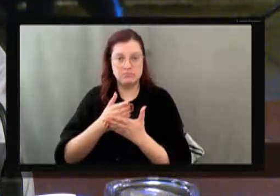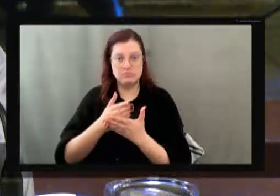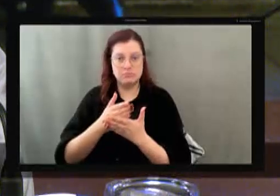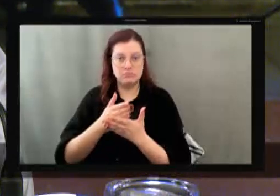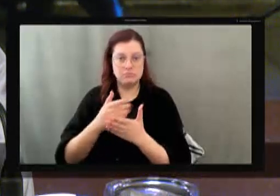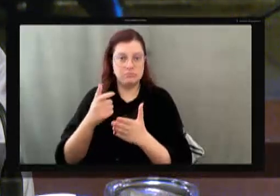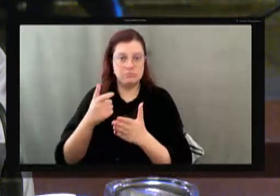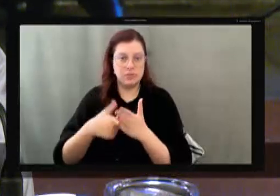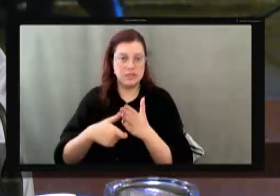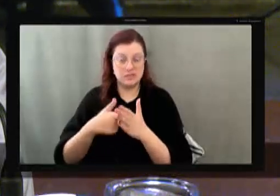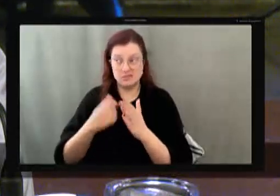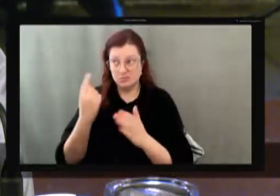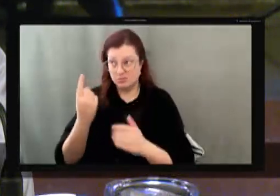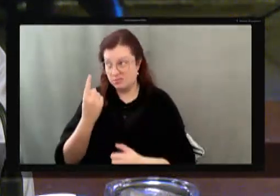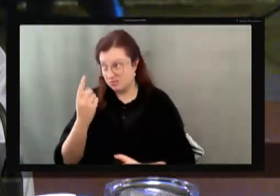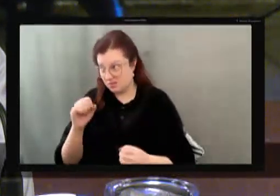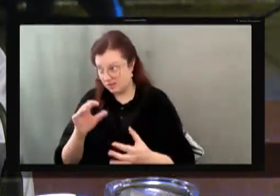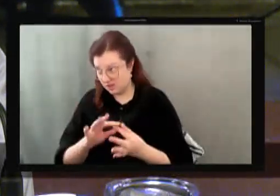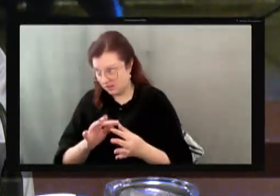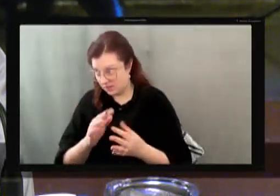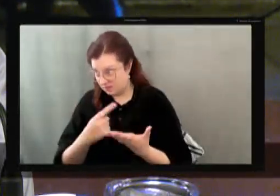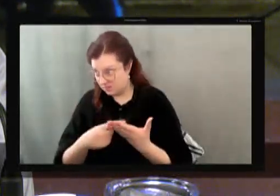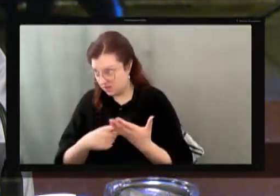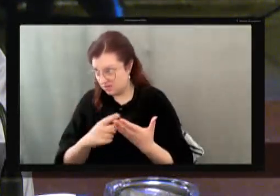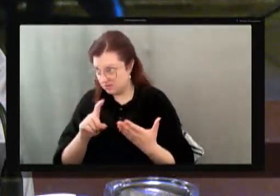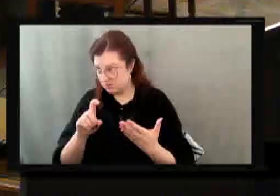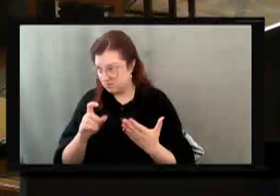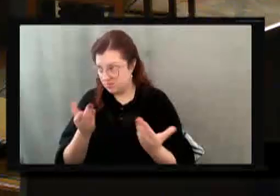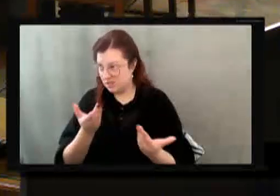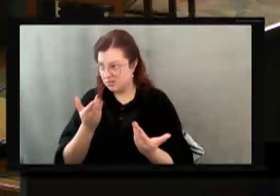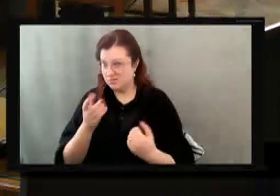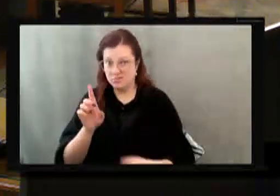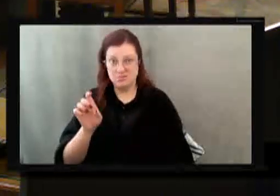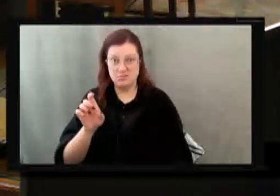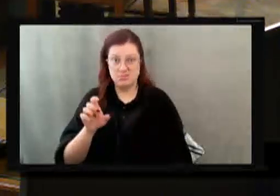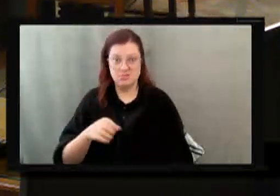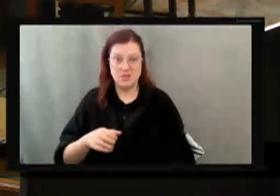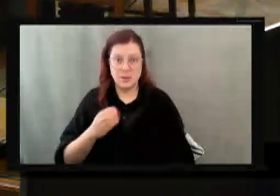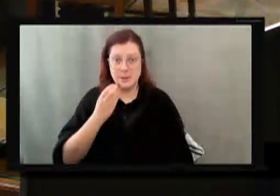Is there someone here who can speak to this, who's present today?